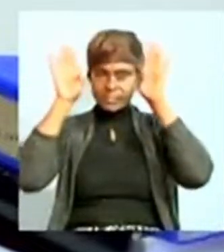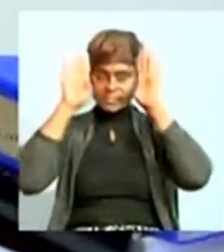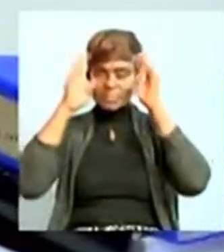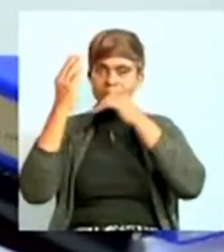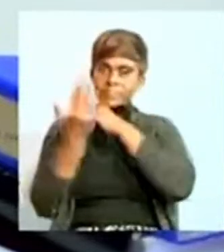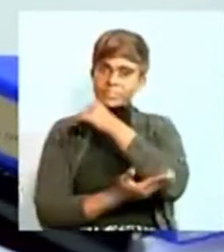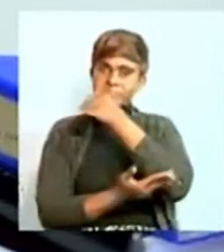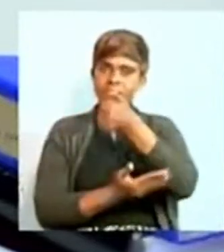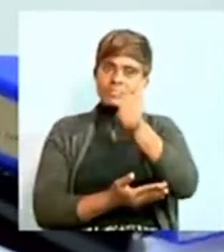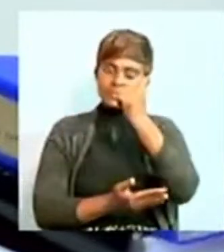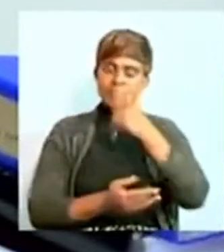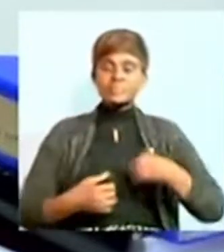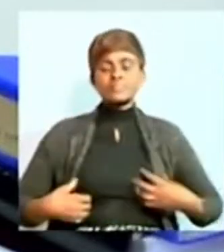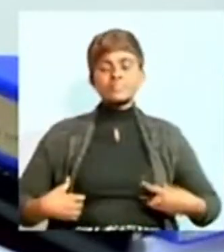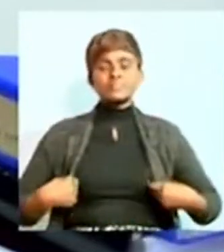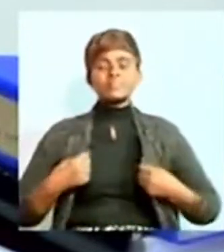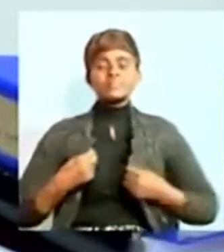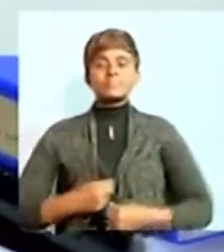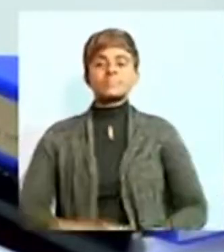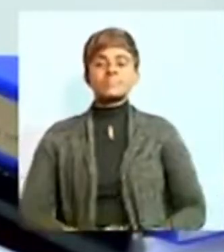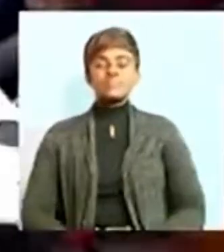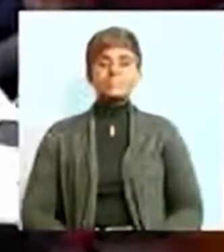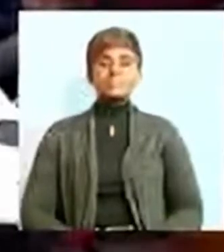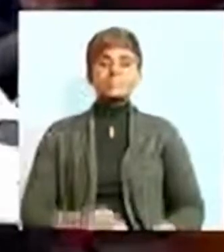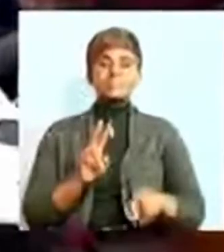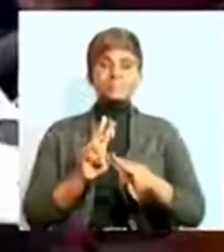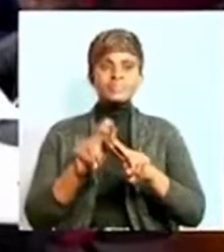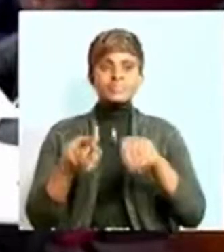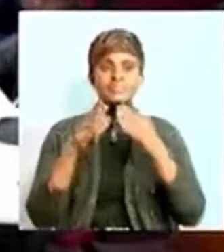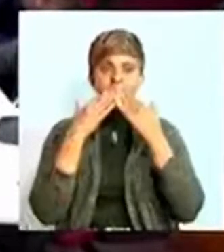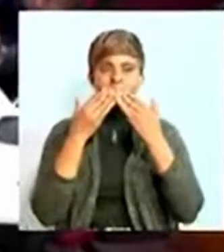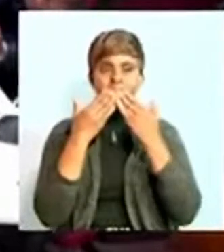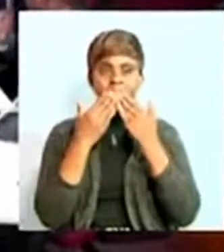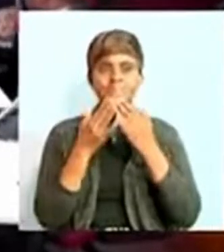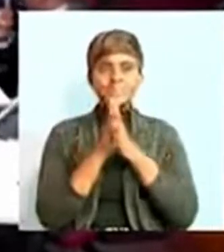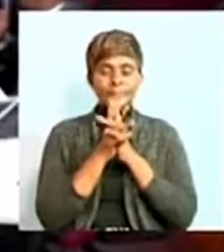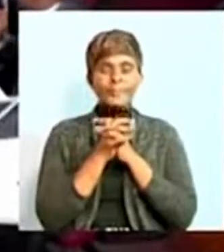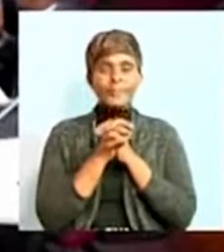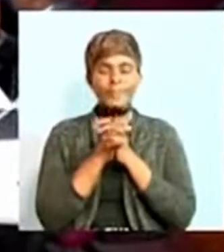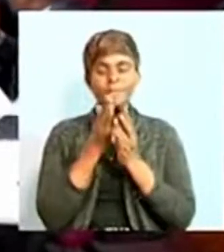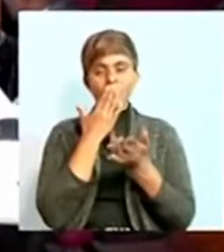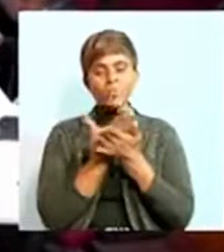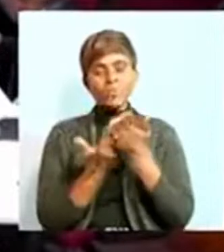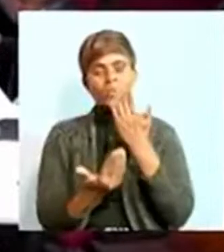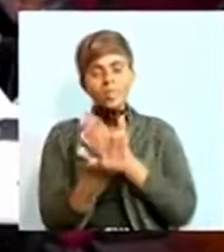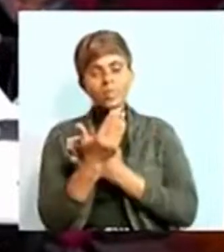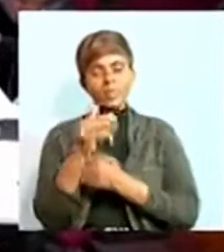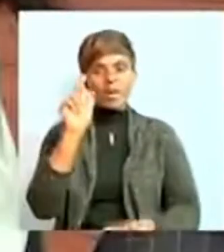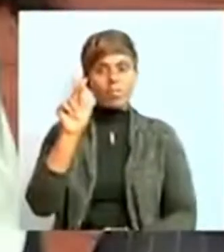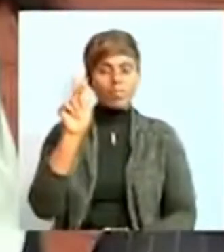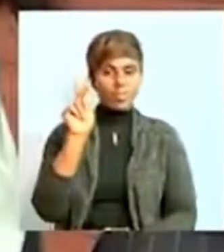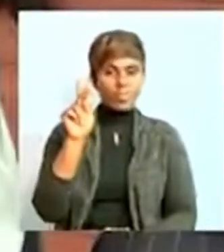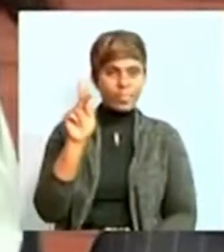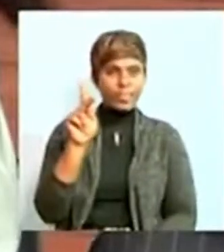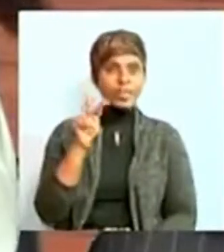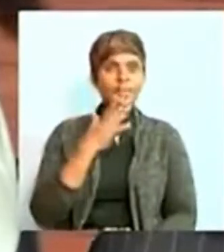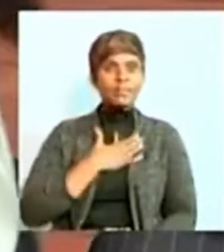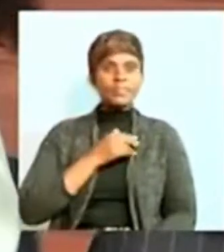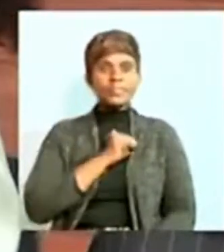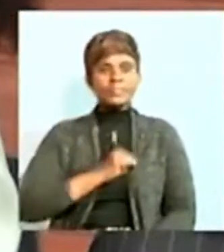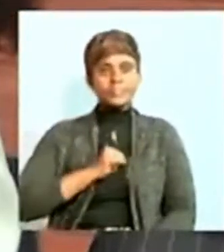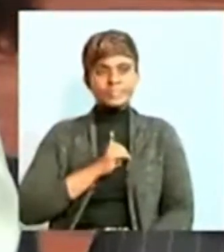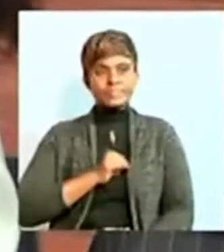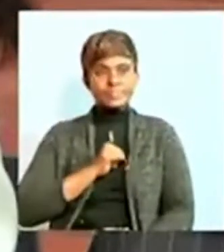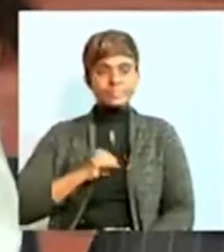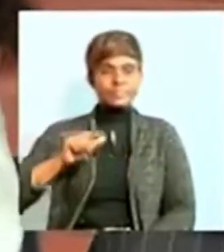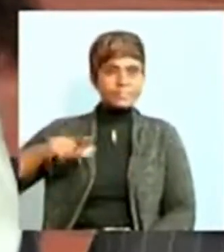Please introduce yourself. Thank you, Chair. Good morning, Kabompo Council. My apologies for coming